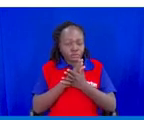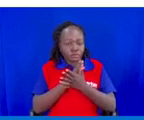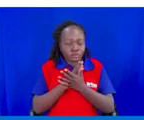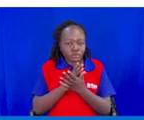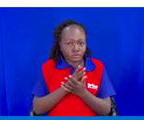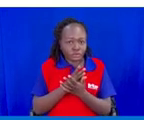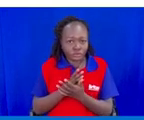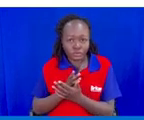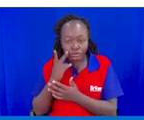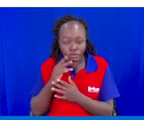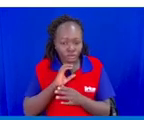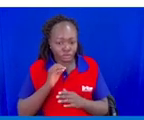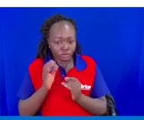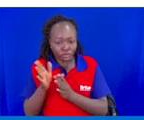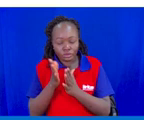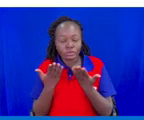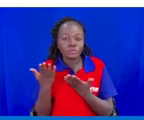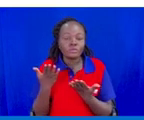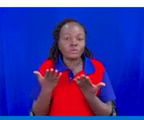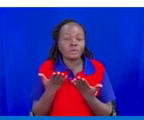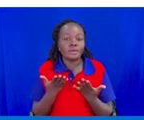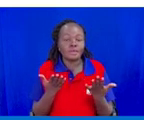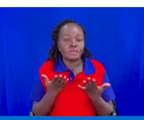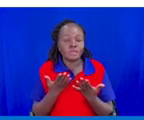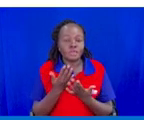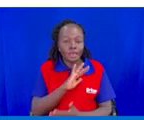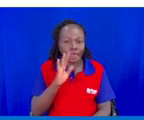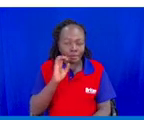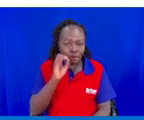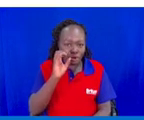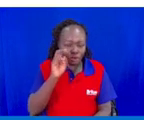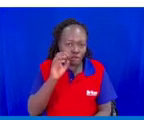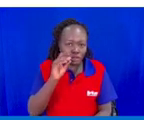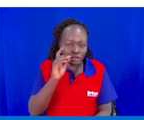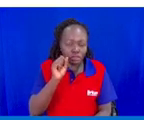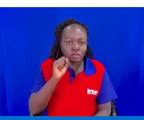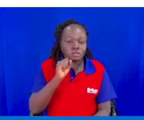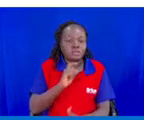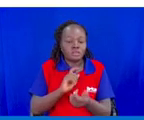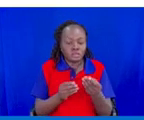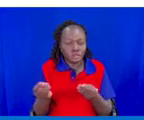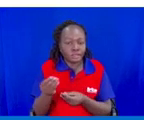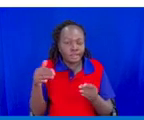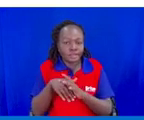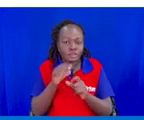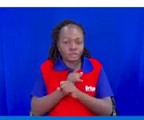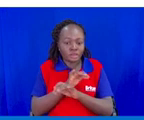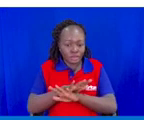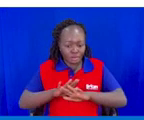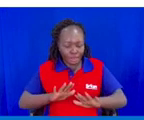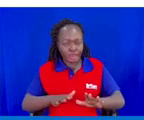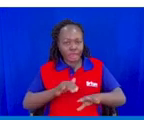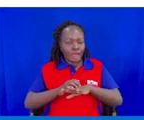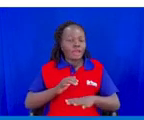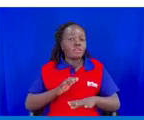we saw an opportunity whereby they were the corporate bonds trading in the securities market at